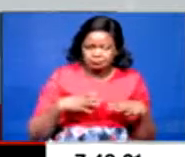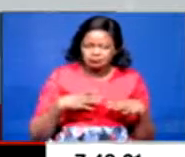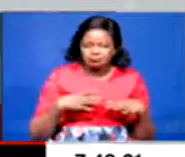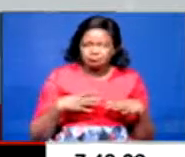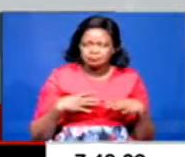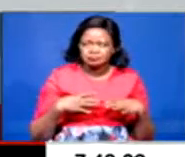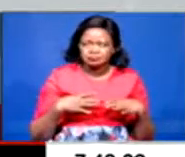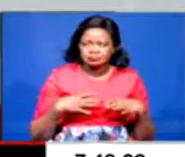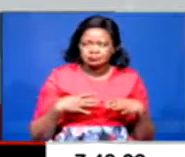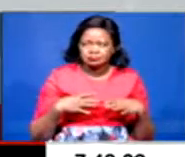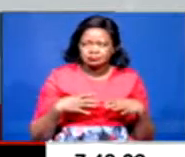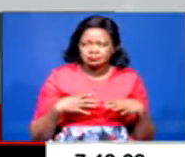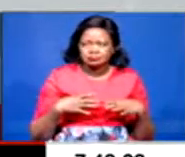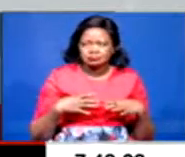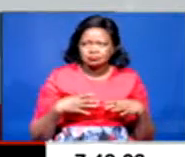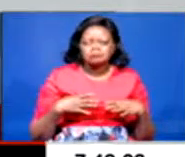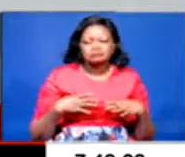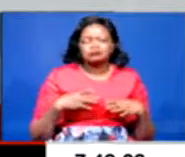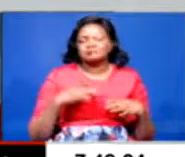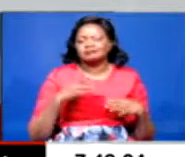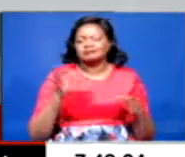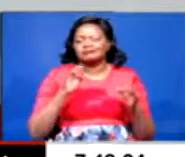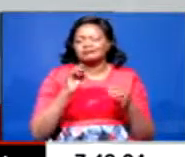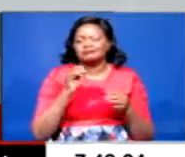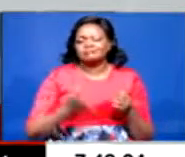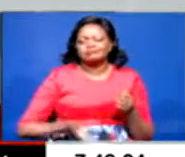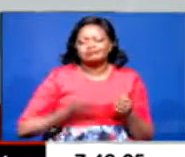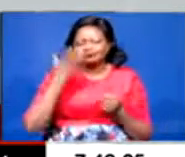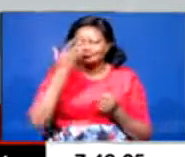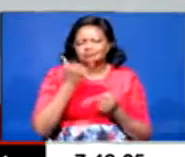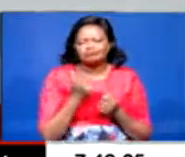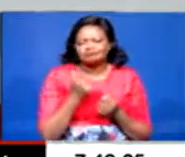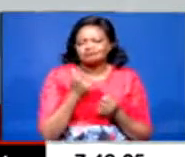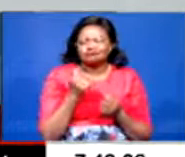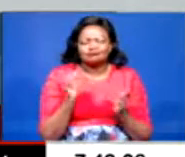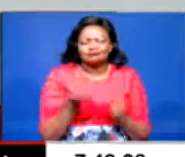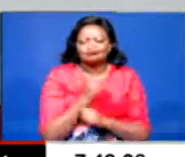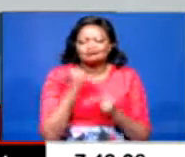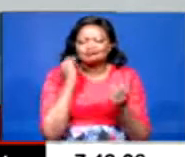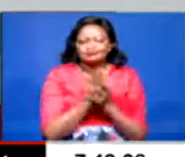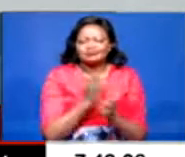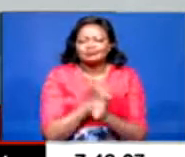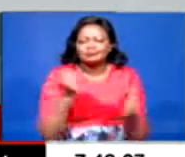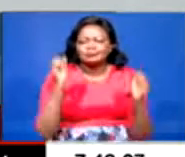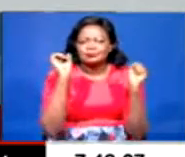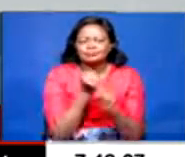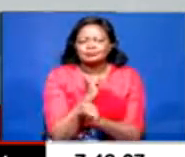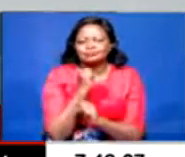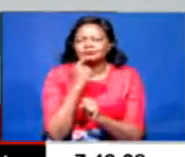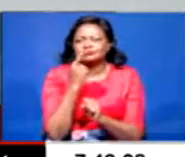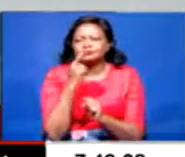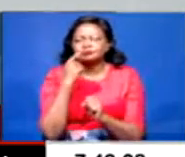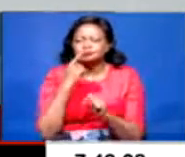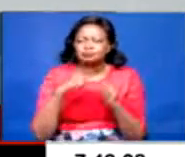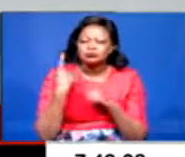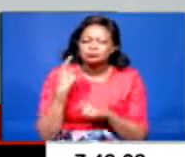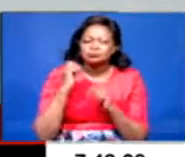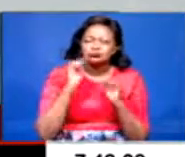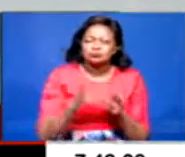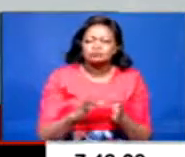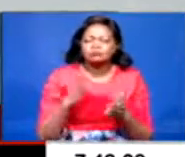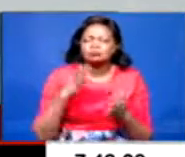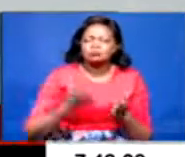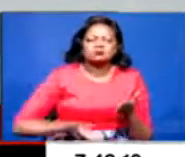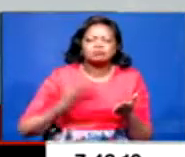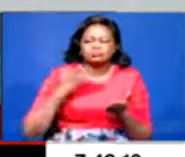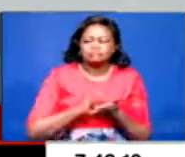has been very annoying with our elections is that they're not easily verifiable. We cannot tell who won. And there's nothing more annoying than